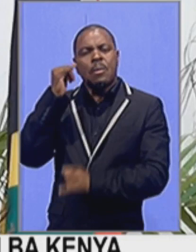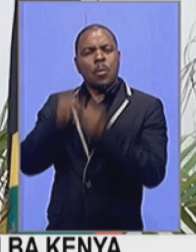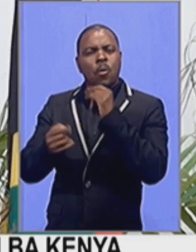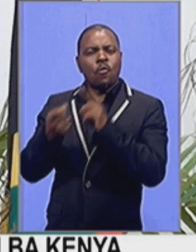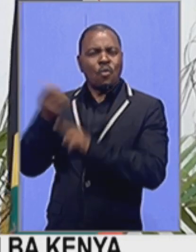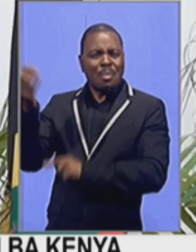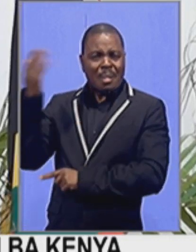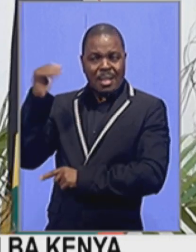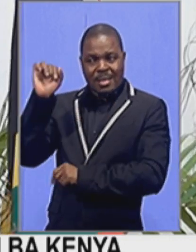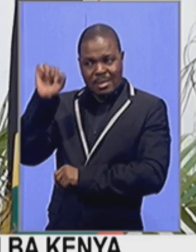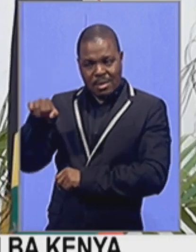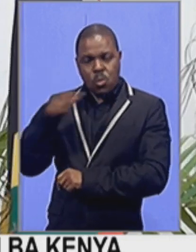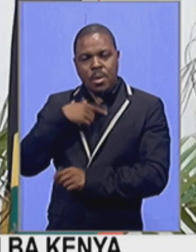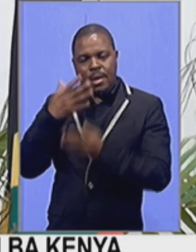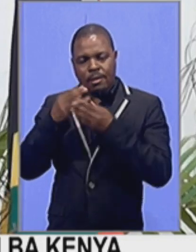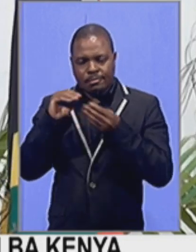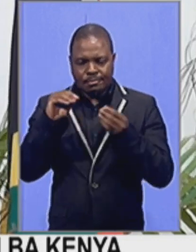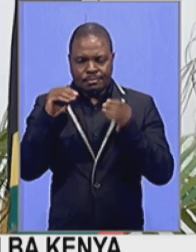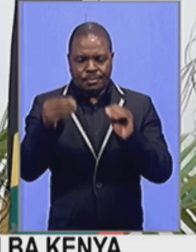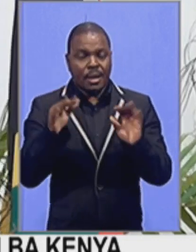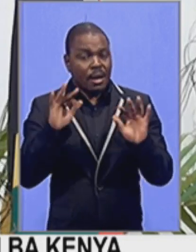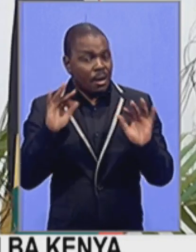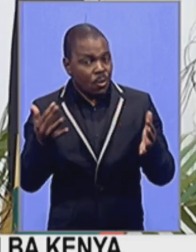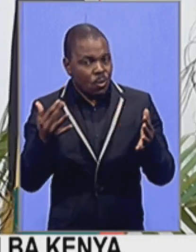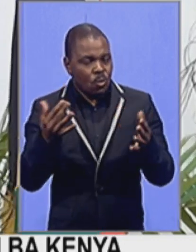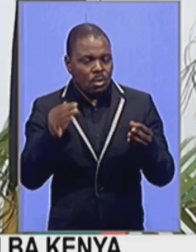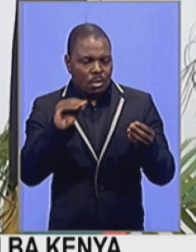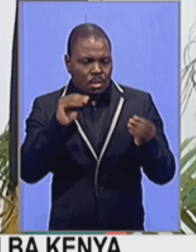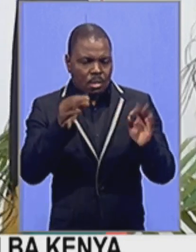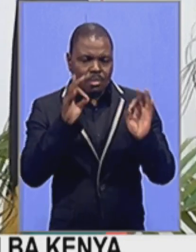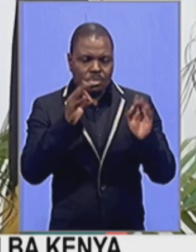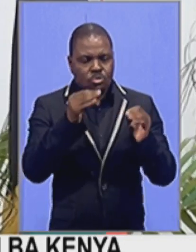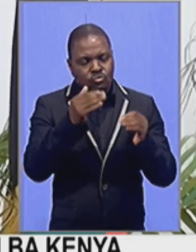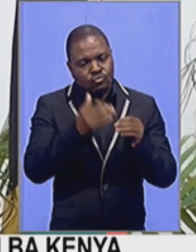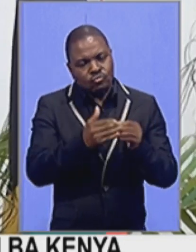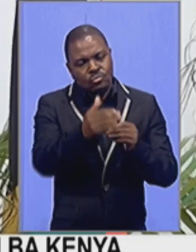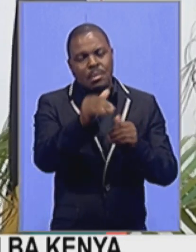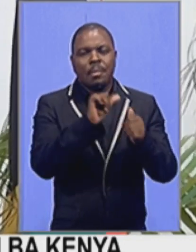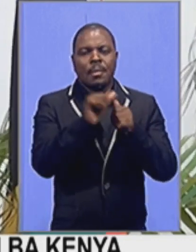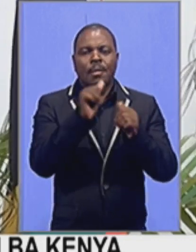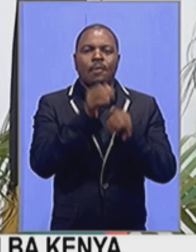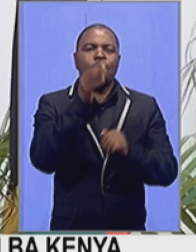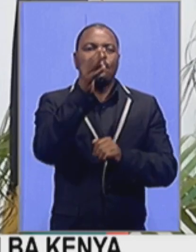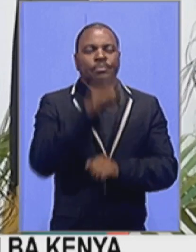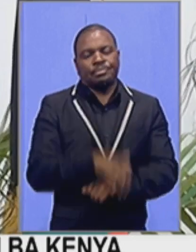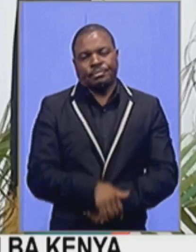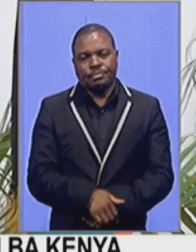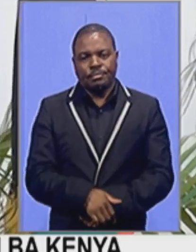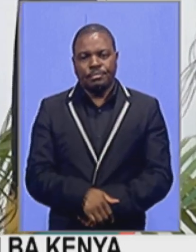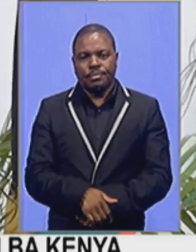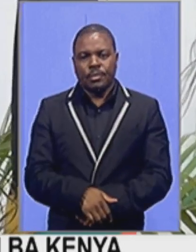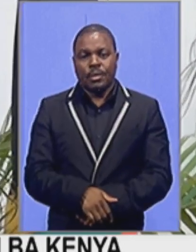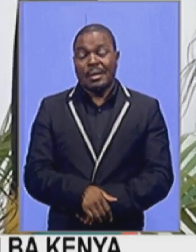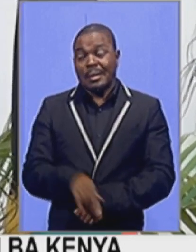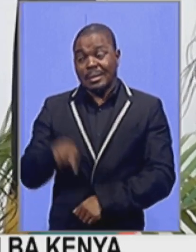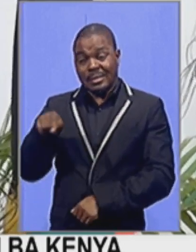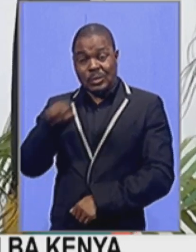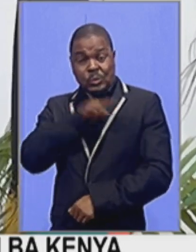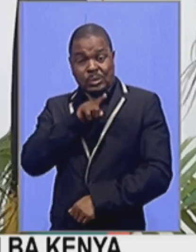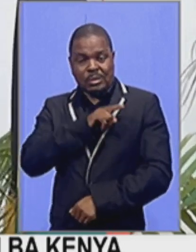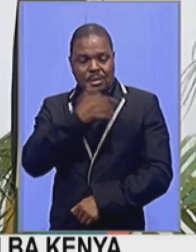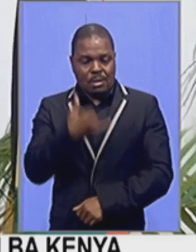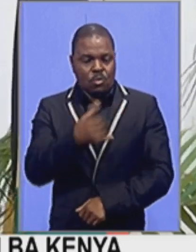we can right them by doing the right thing now going into the future. And that is why